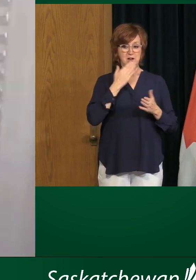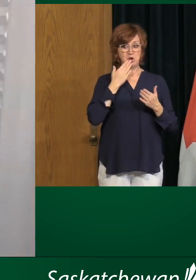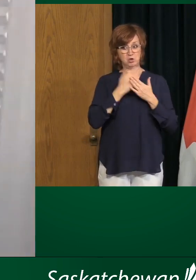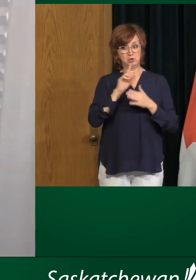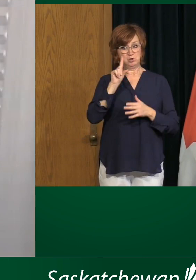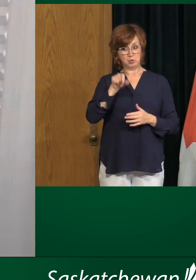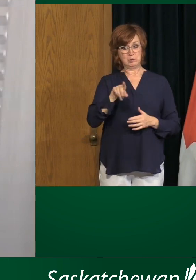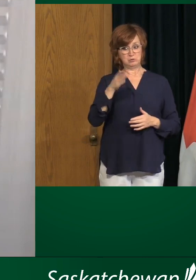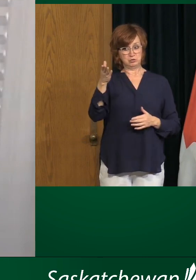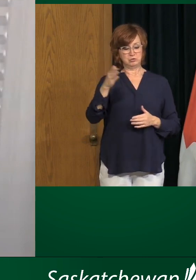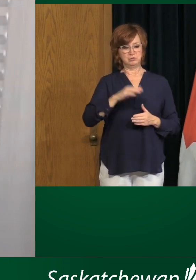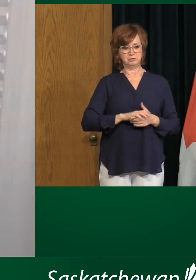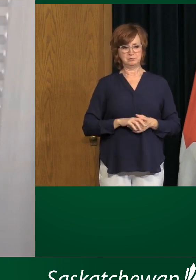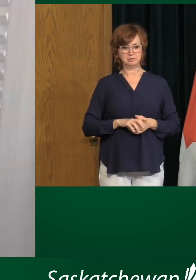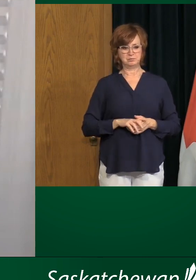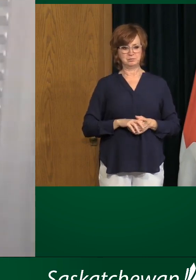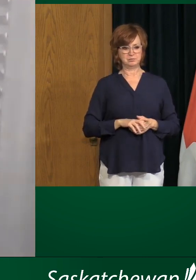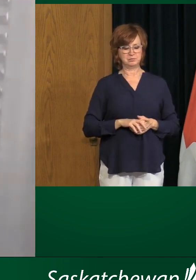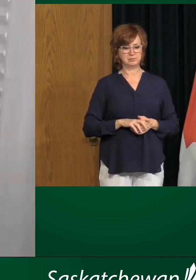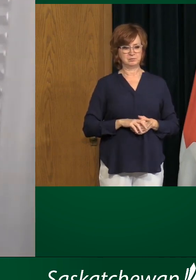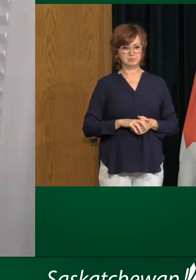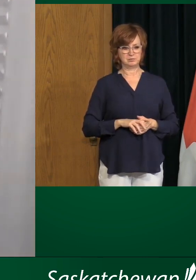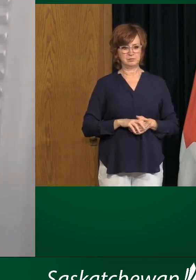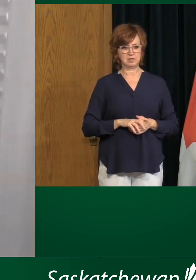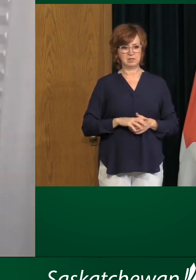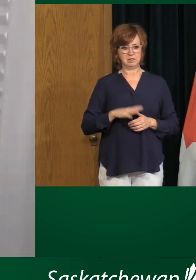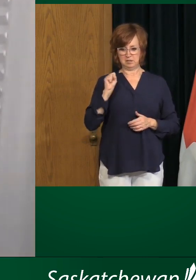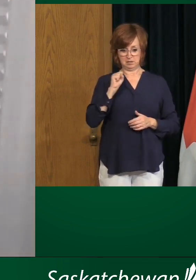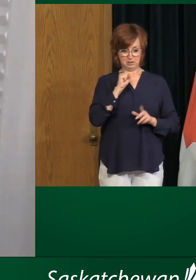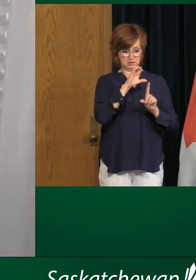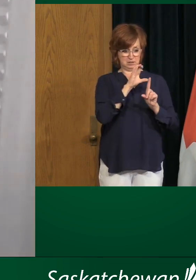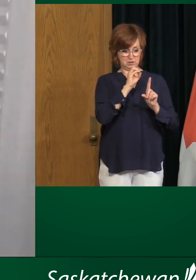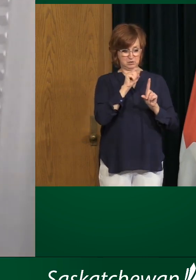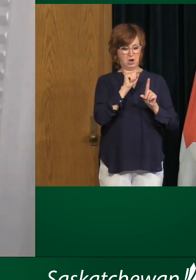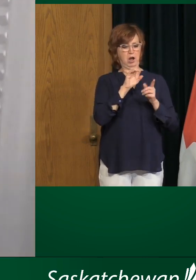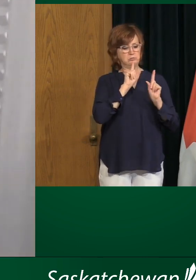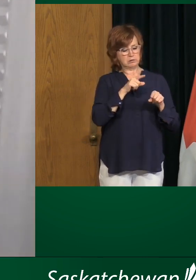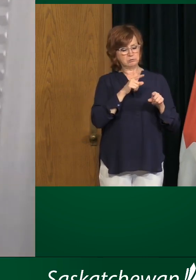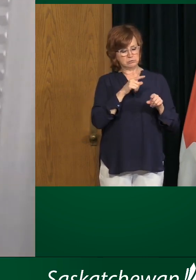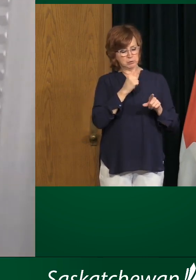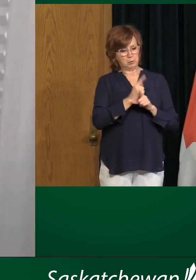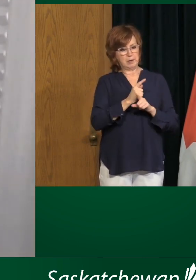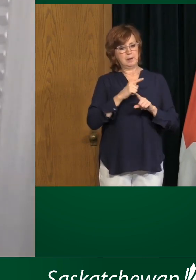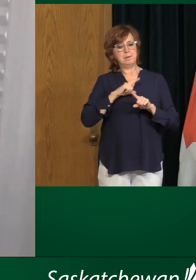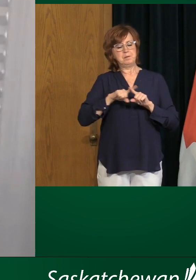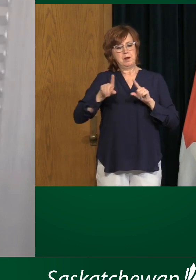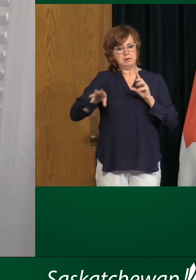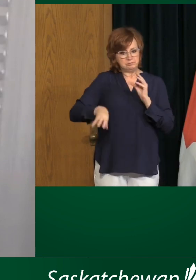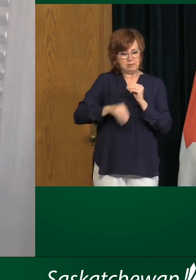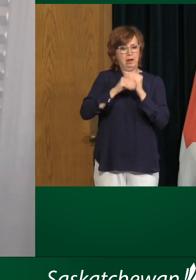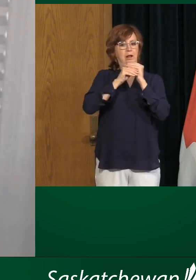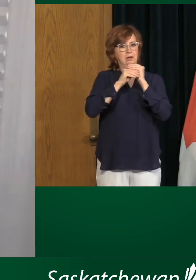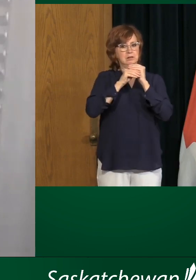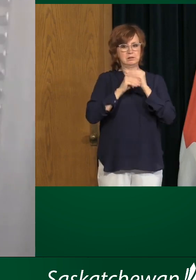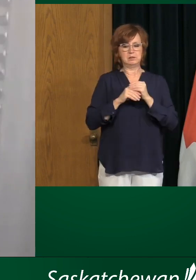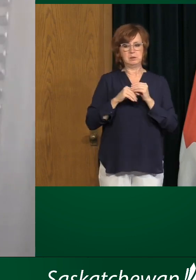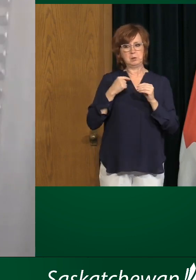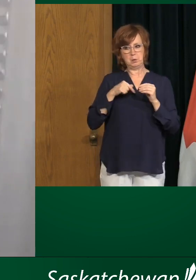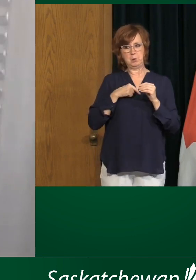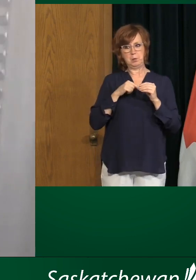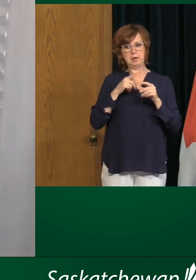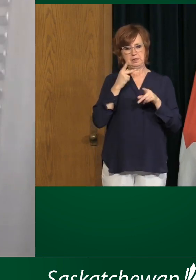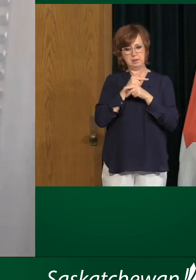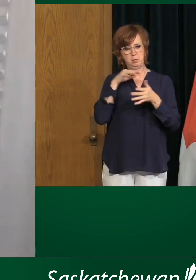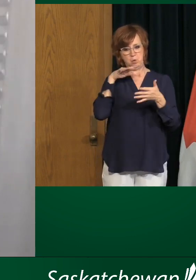question. Just following up on Scott, of course, we're monitoring this, and we are concerned that it